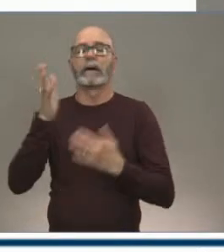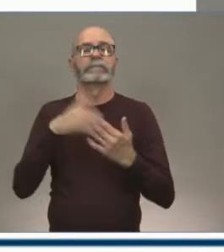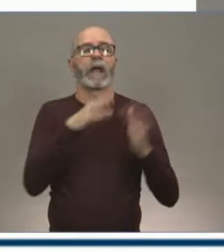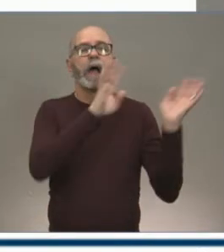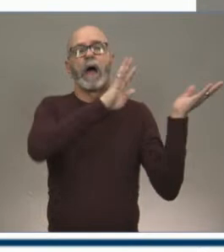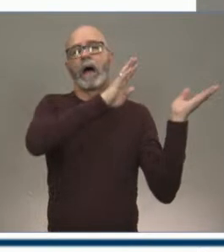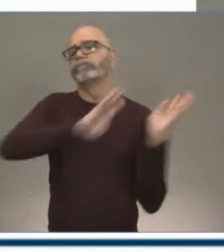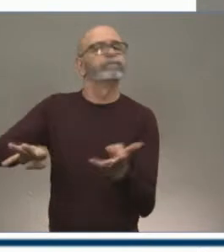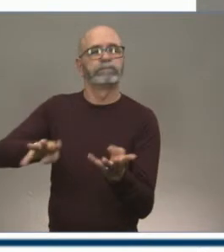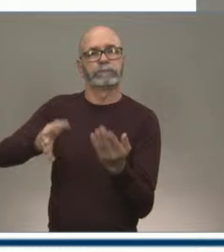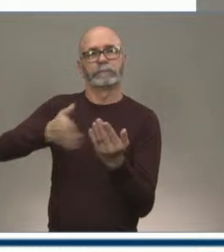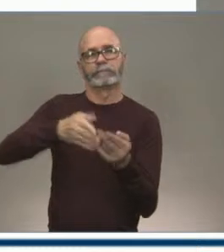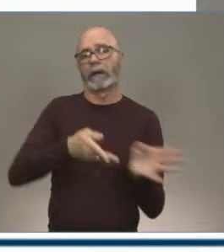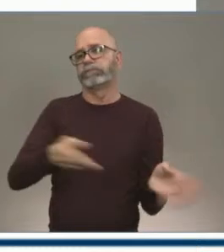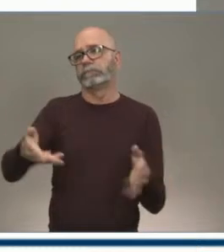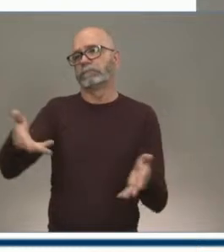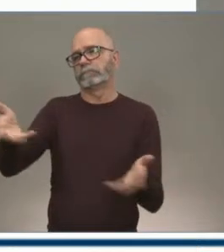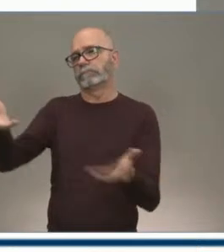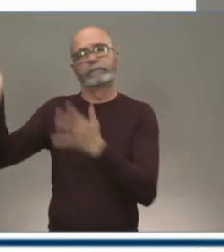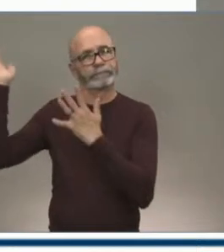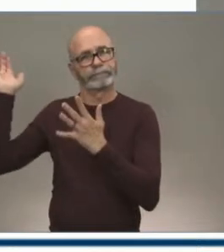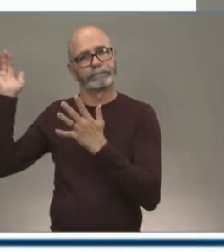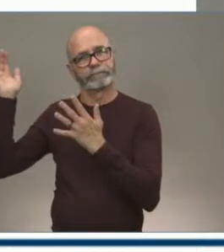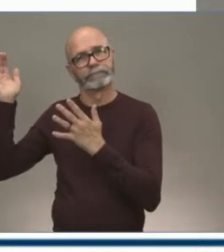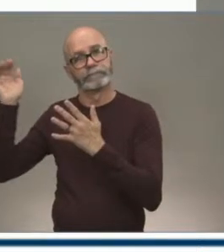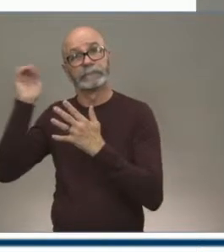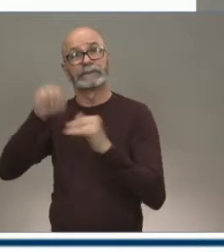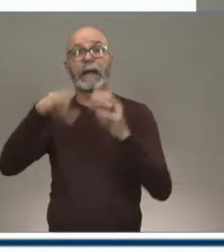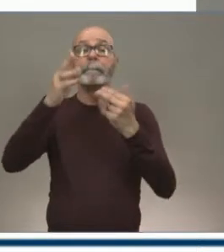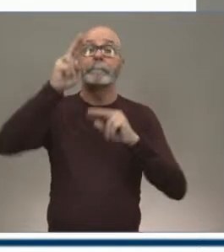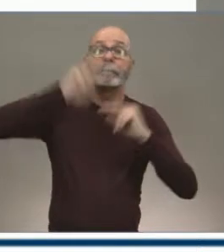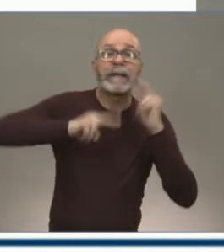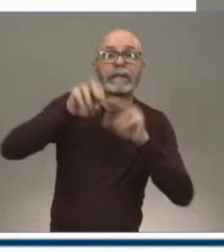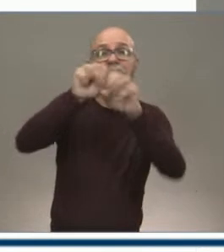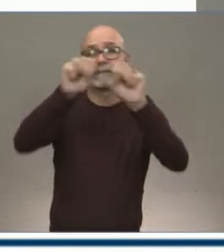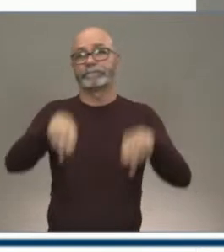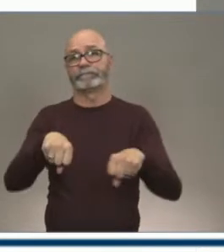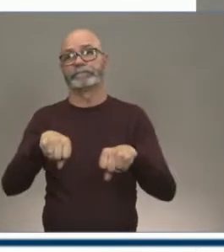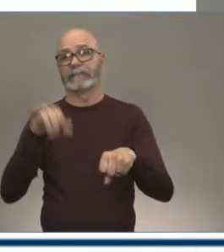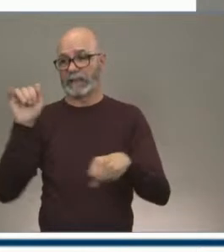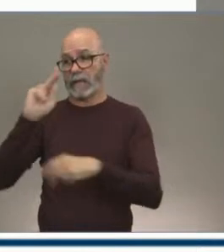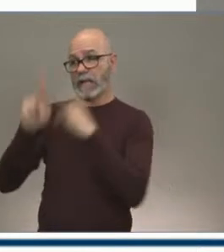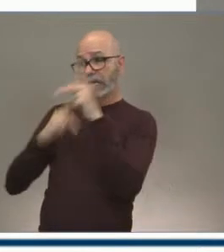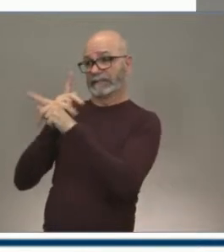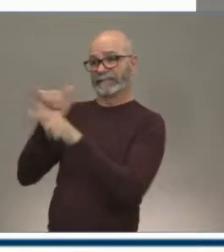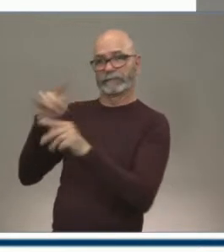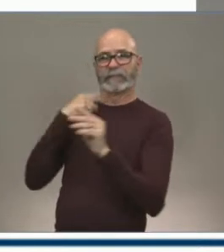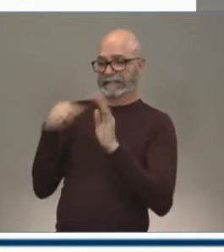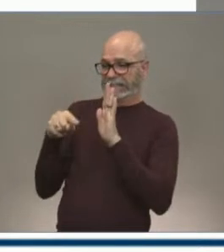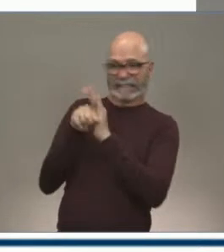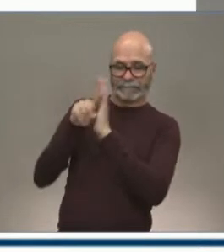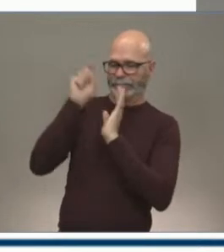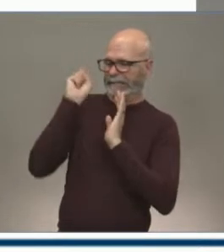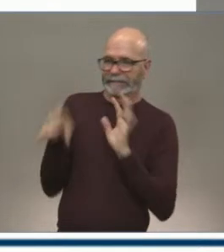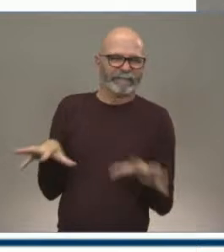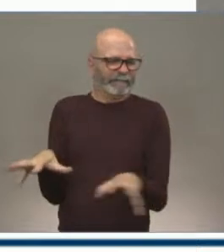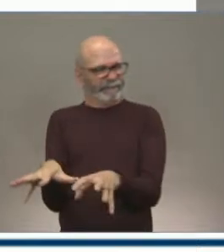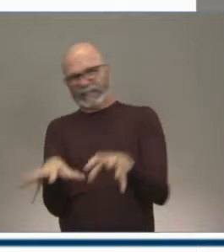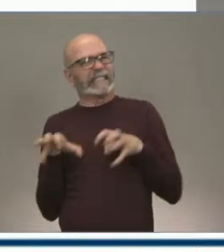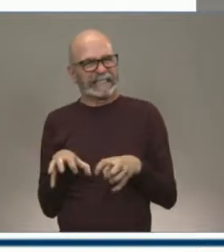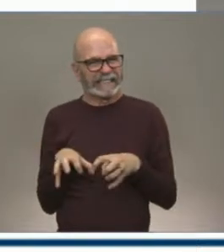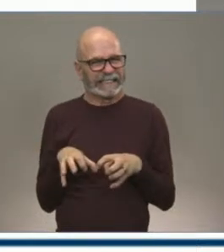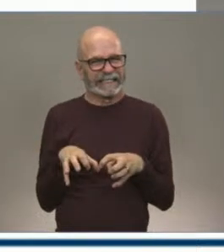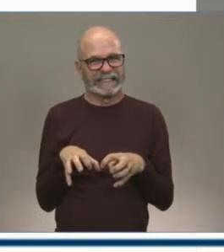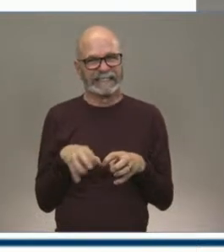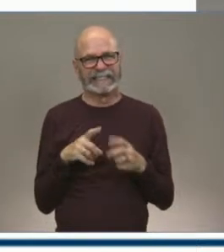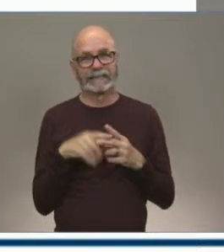we have built our distribution system so with ultra-low freezers, regular freezers, and fridge